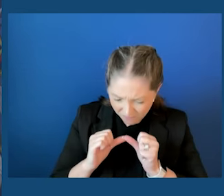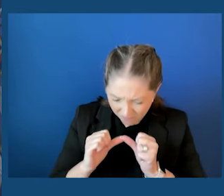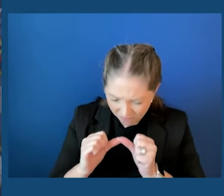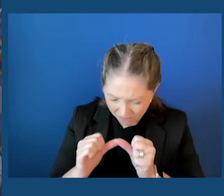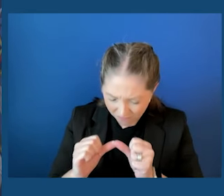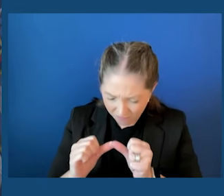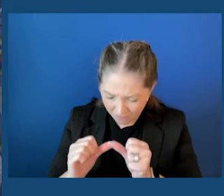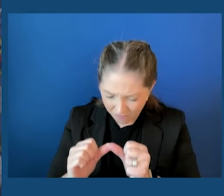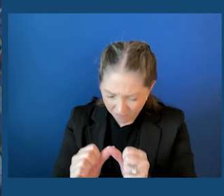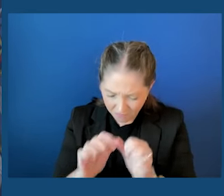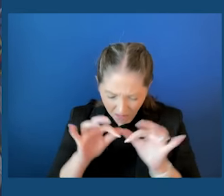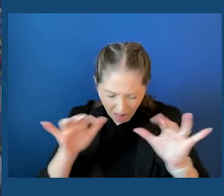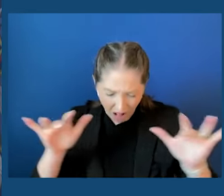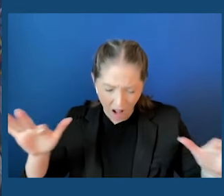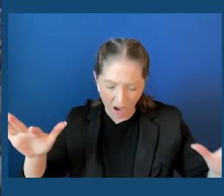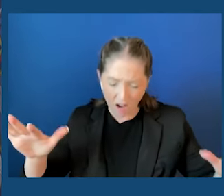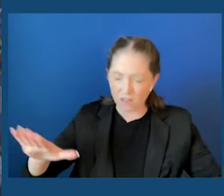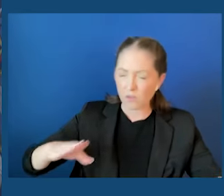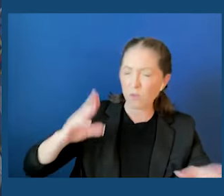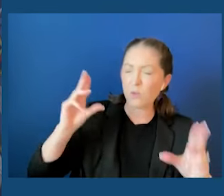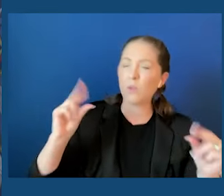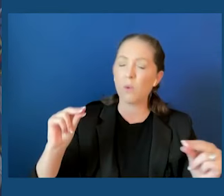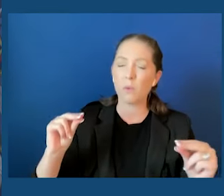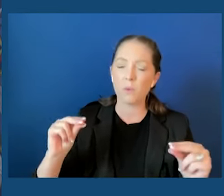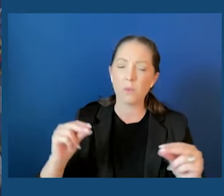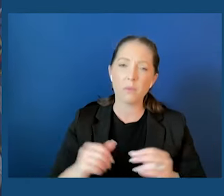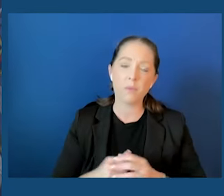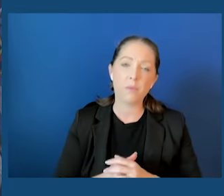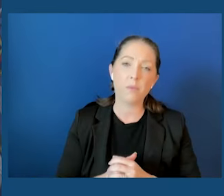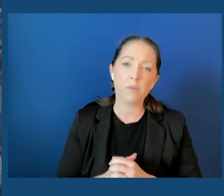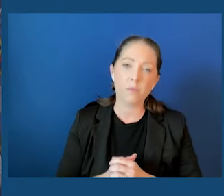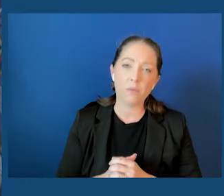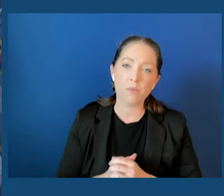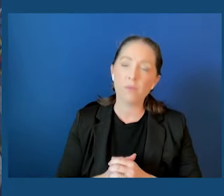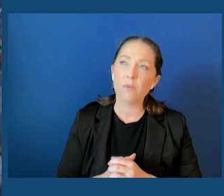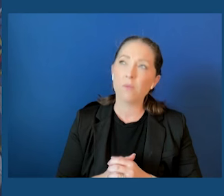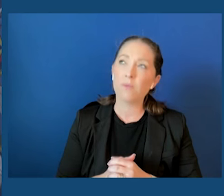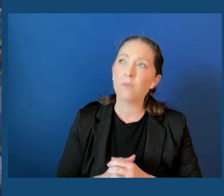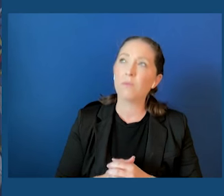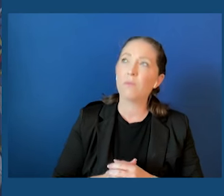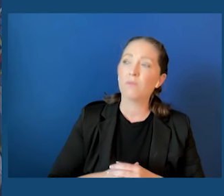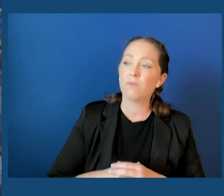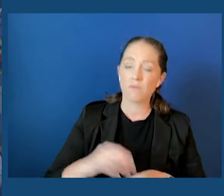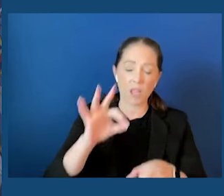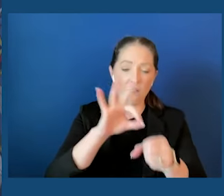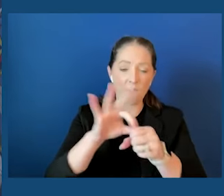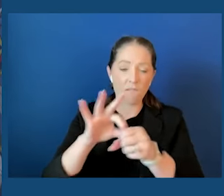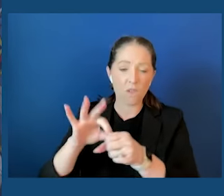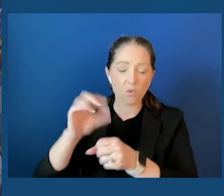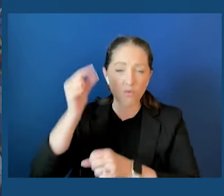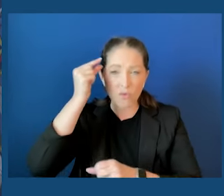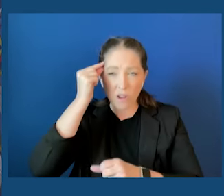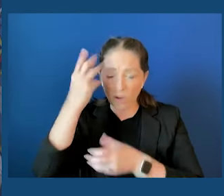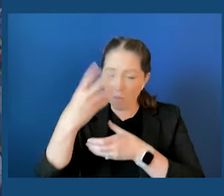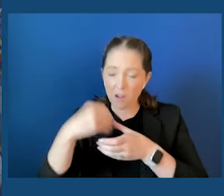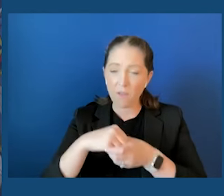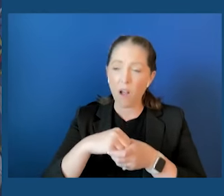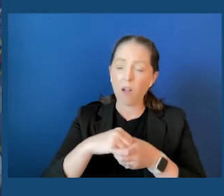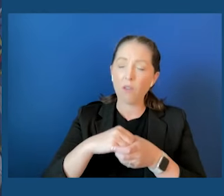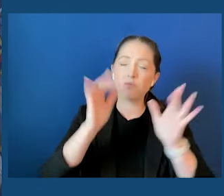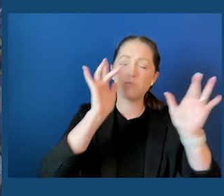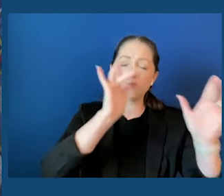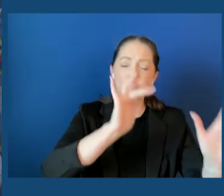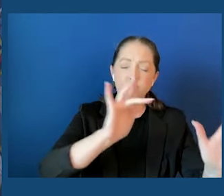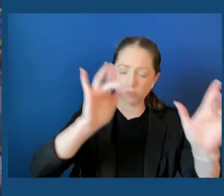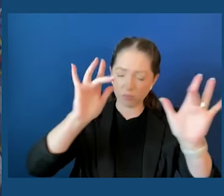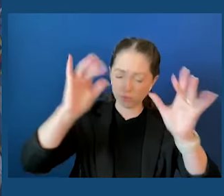enlarge itself. Touch all of our officials in government. Touch each and every individual family that